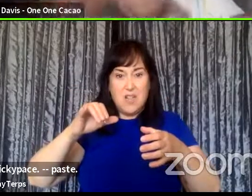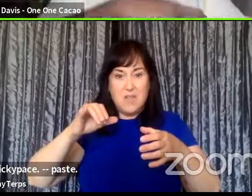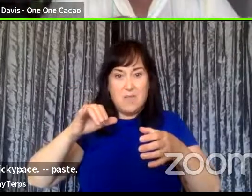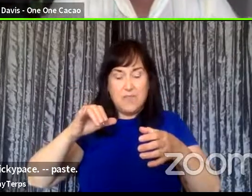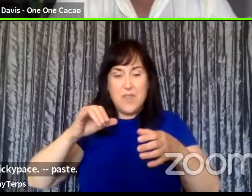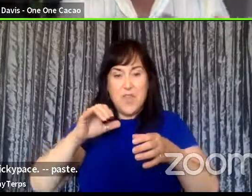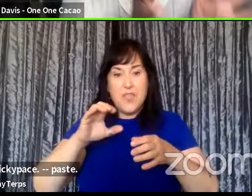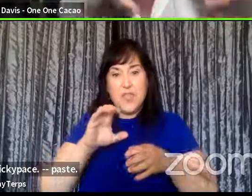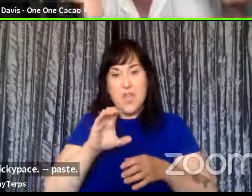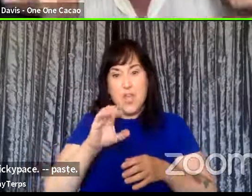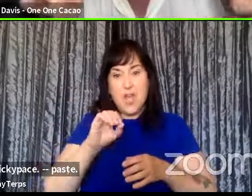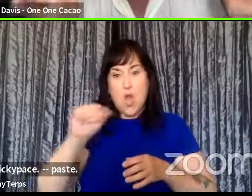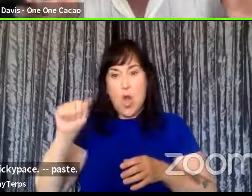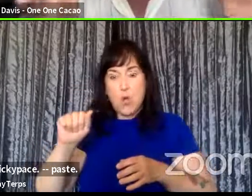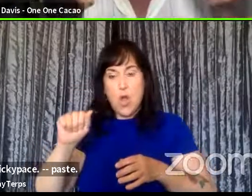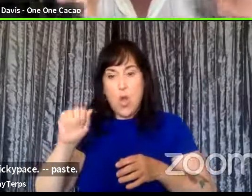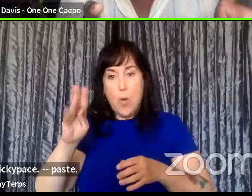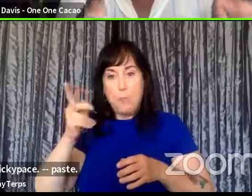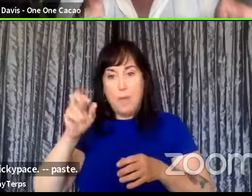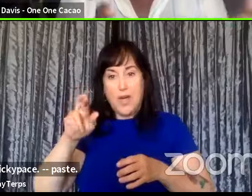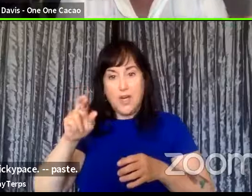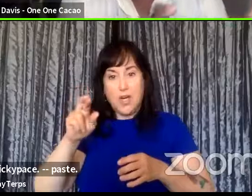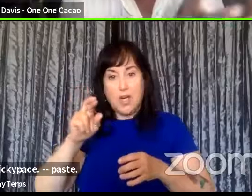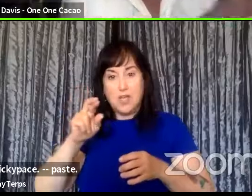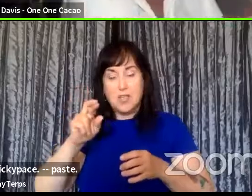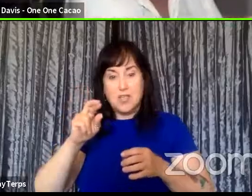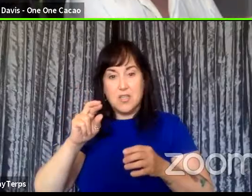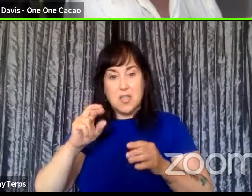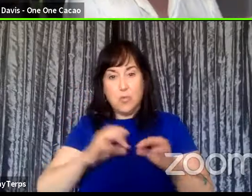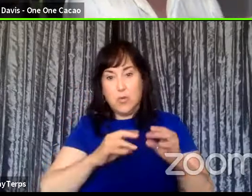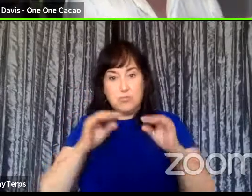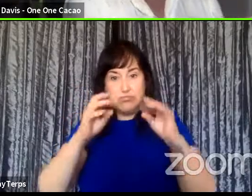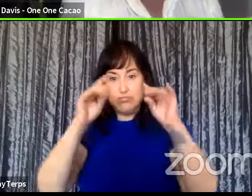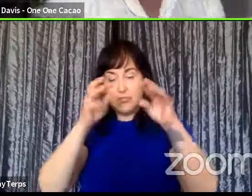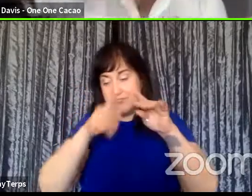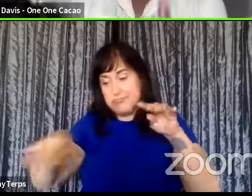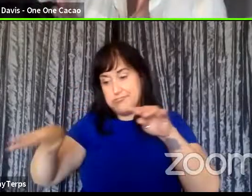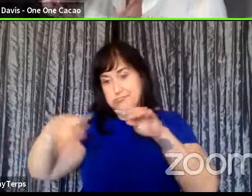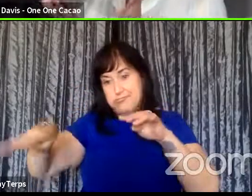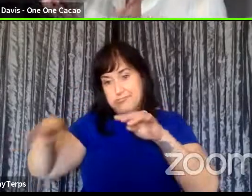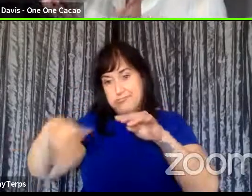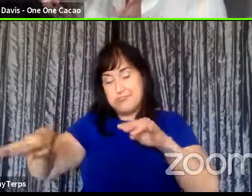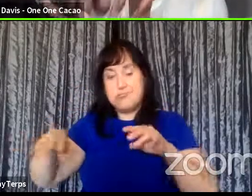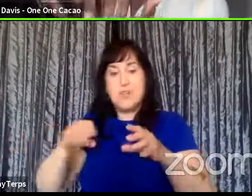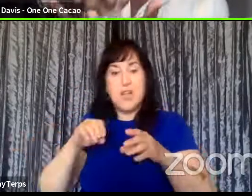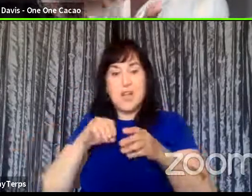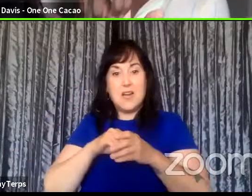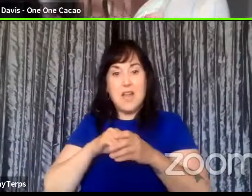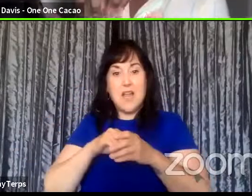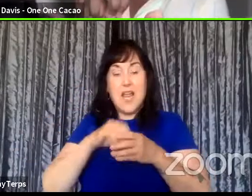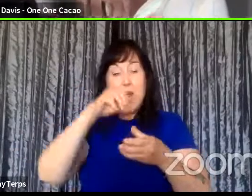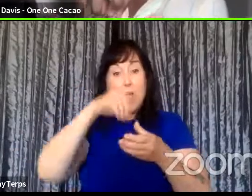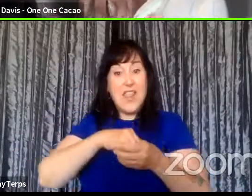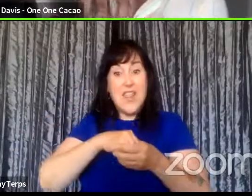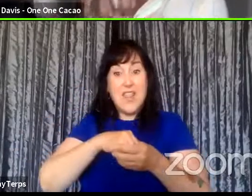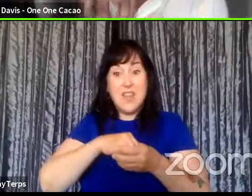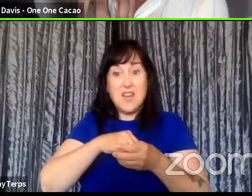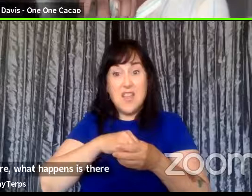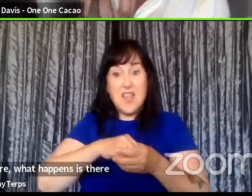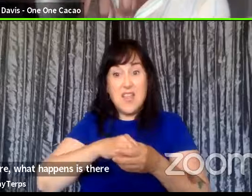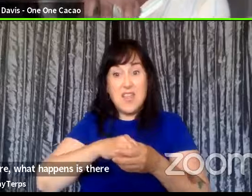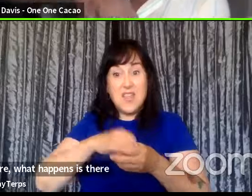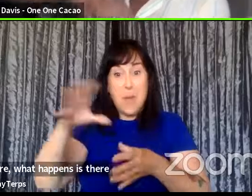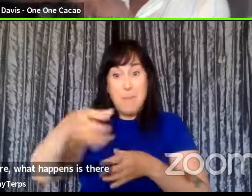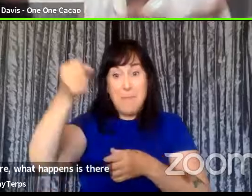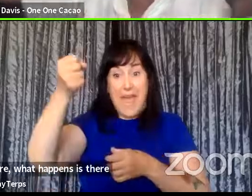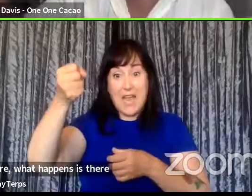to flow off. And that will collect the oil which comes out of the bean, will flow off into another container. And within that muslin bag will be the leftover, the solids,